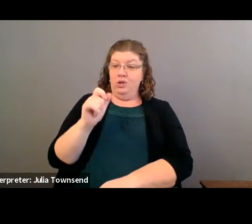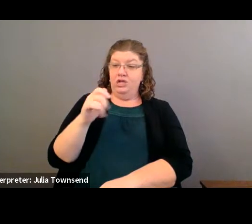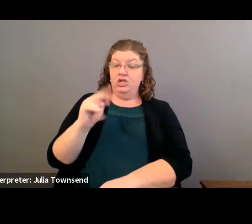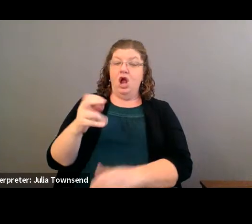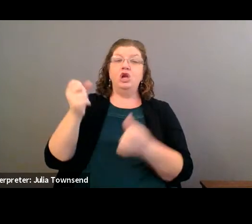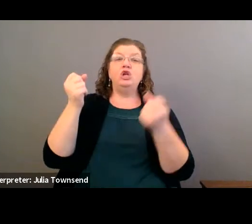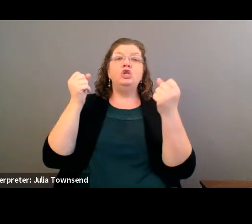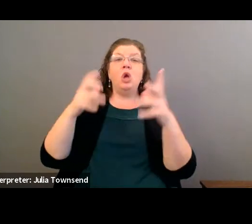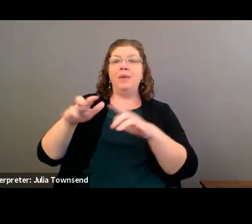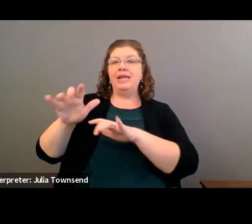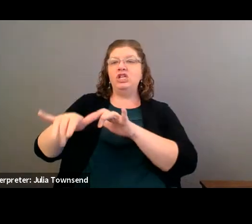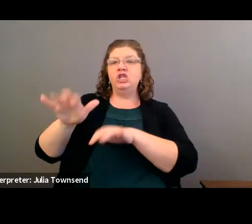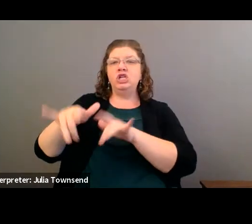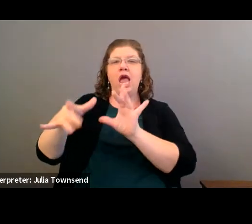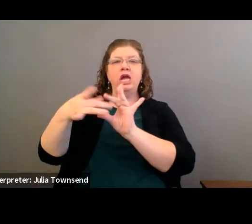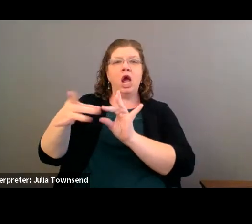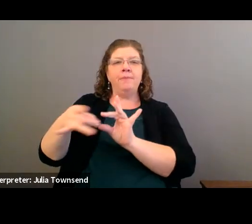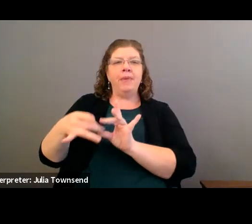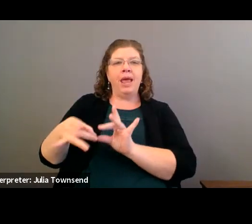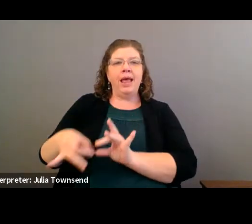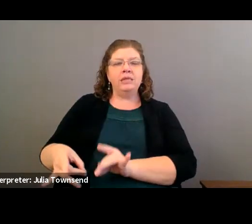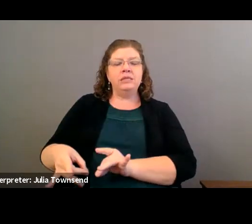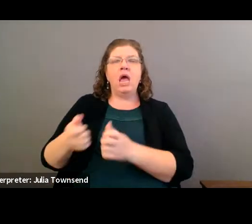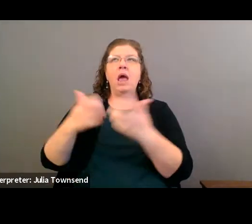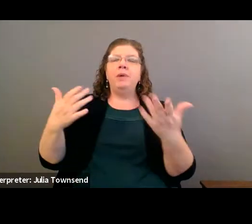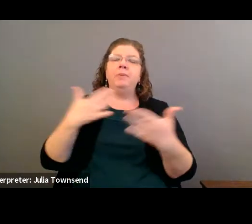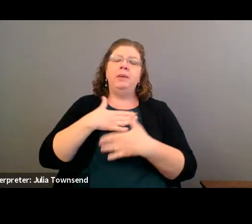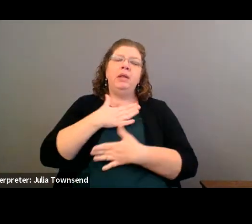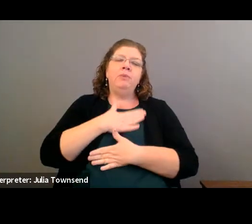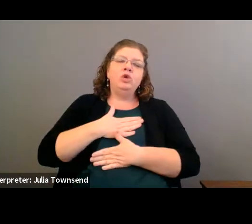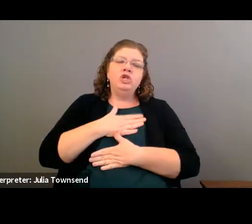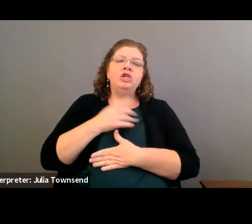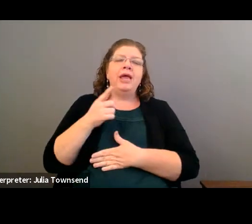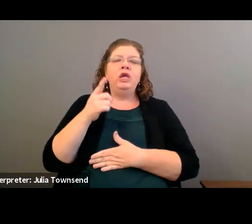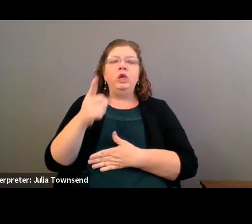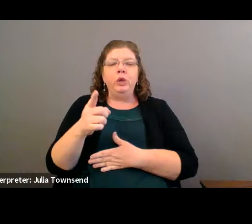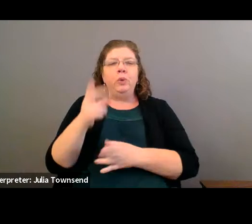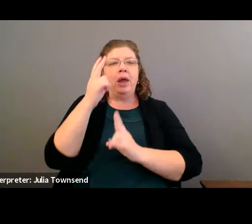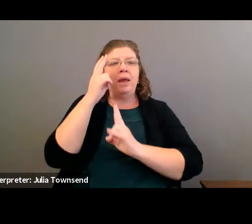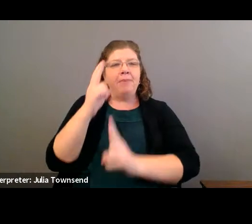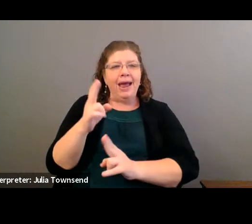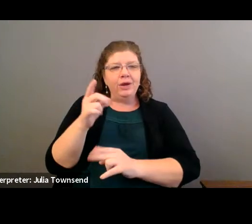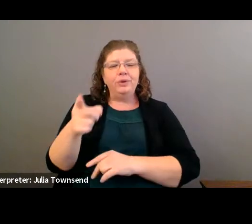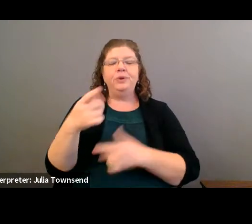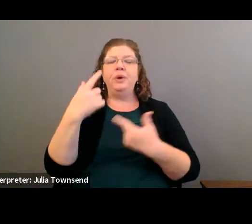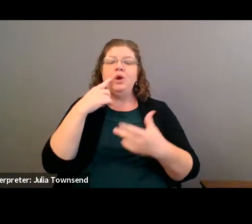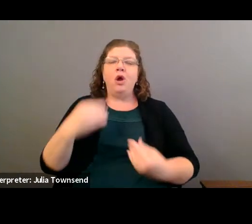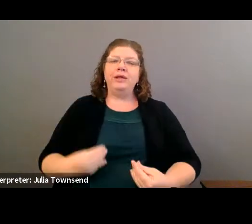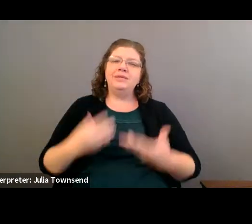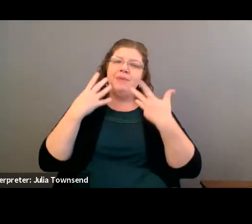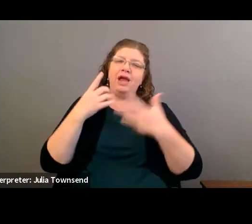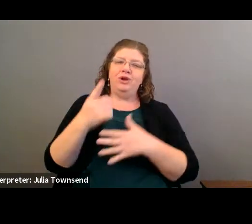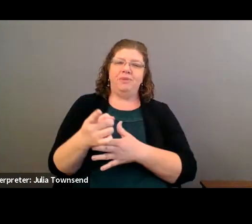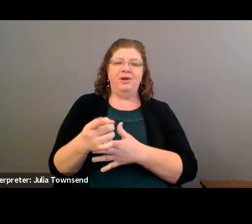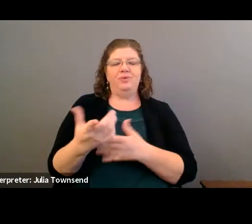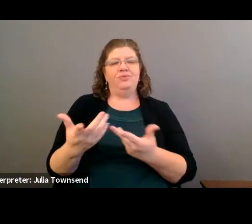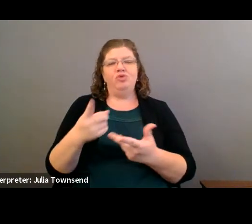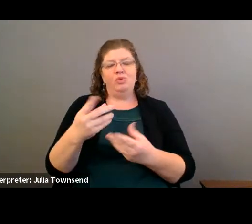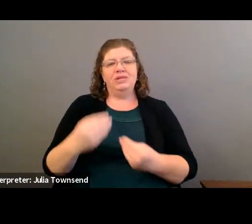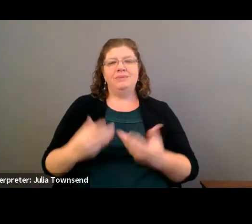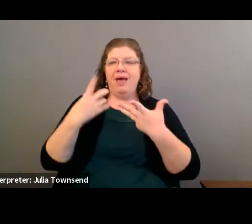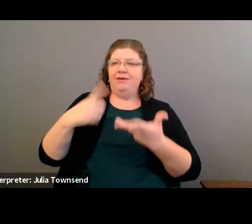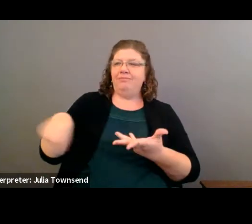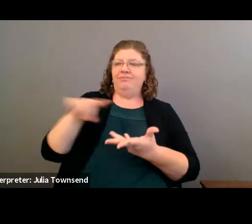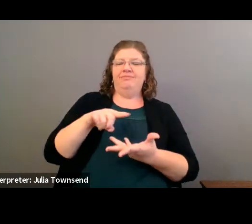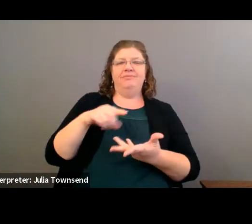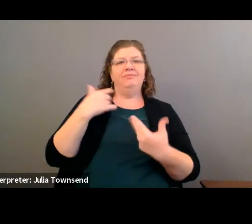chat comments about how much people appreciate you, admire you, and are inspired by you. So that